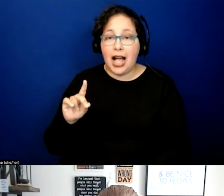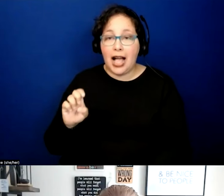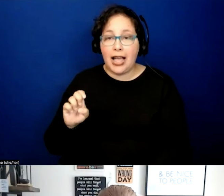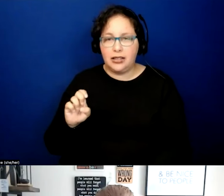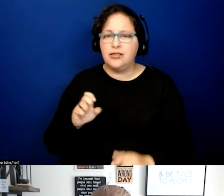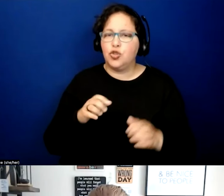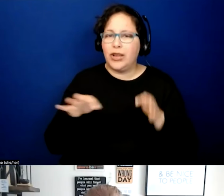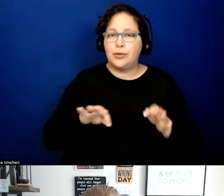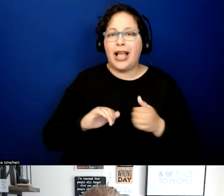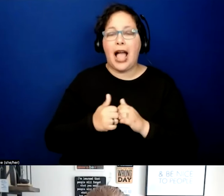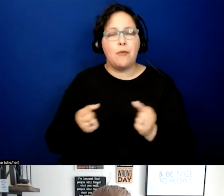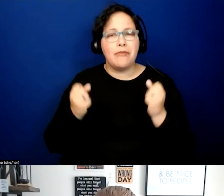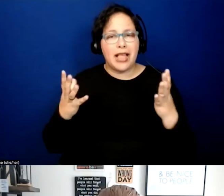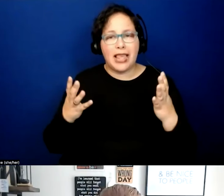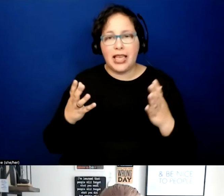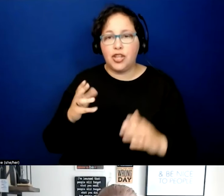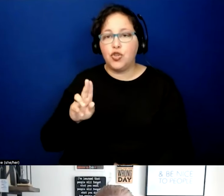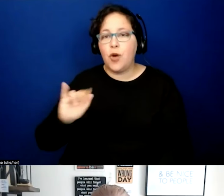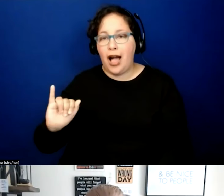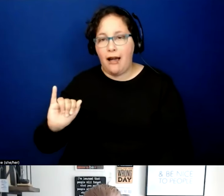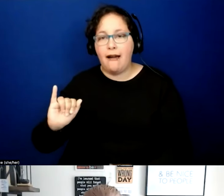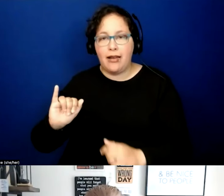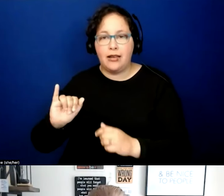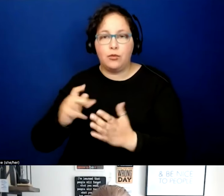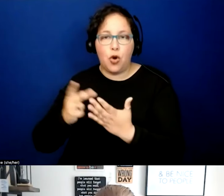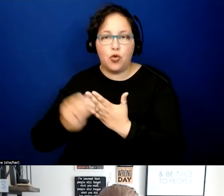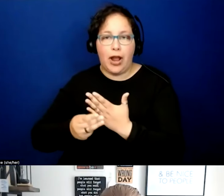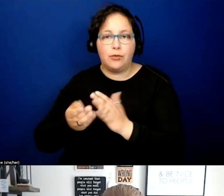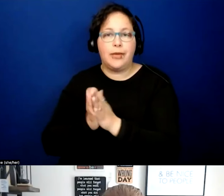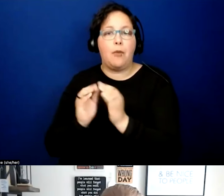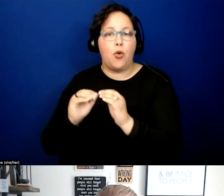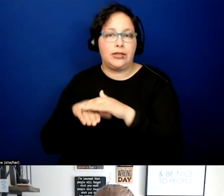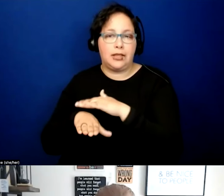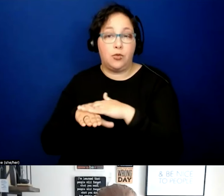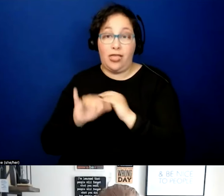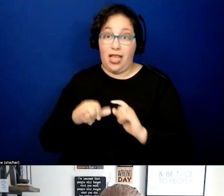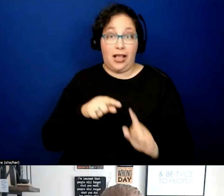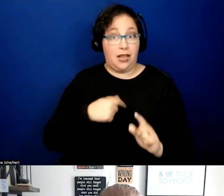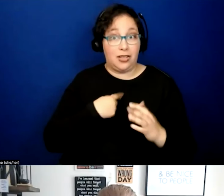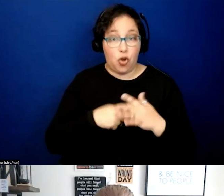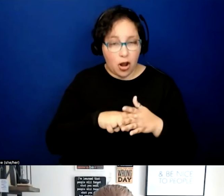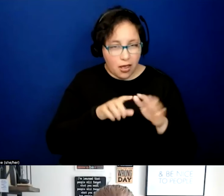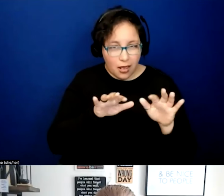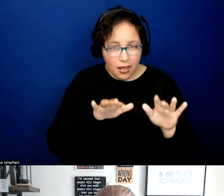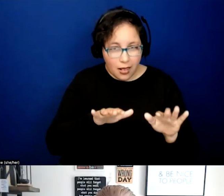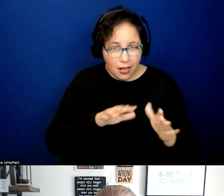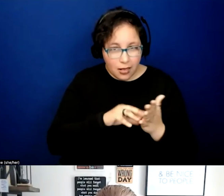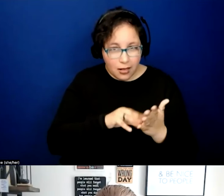accessible. That is certainly where I started. And it is where I still spend a great deal of